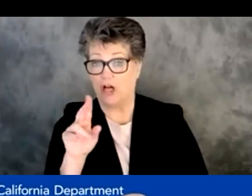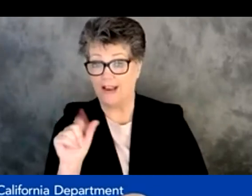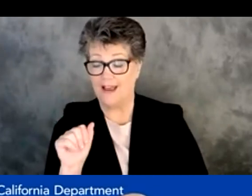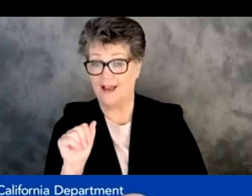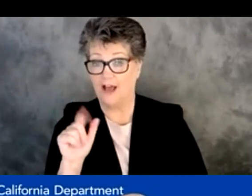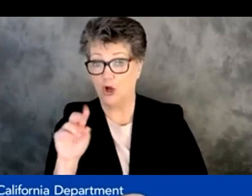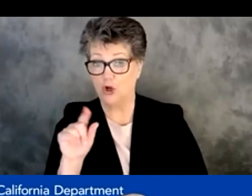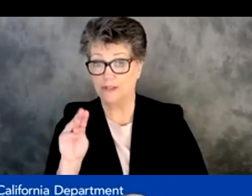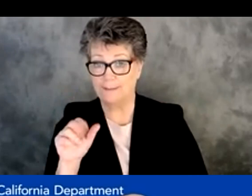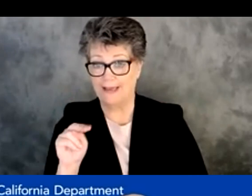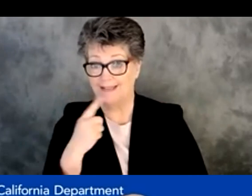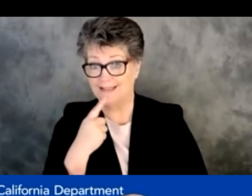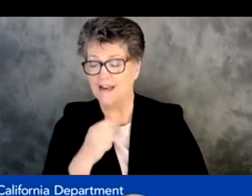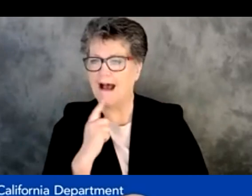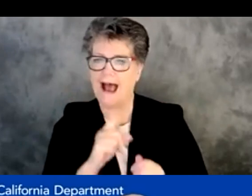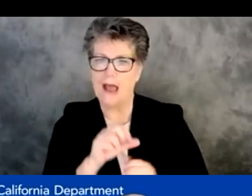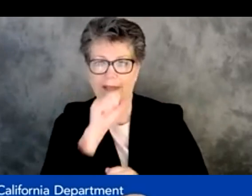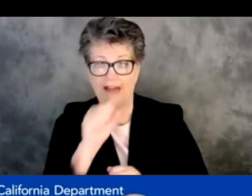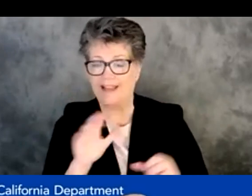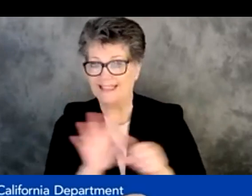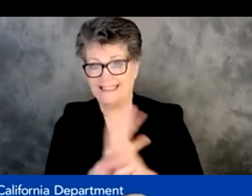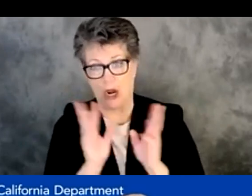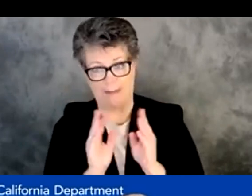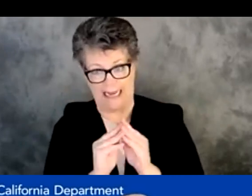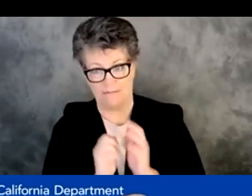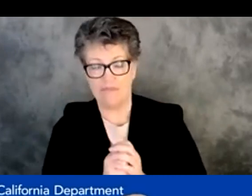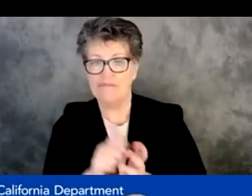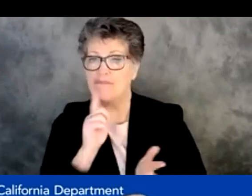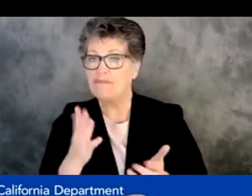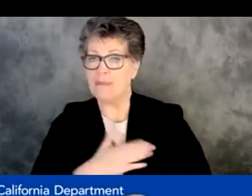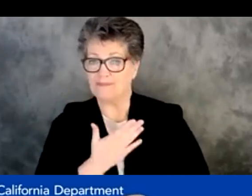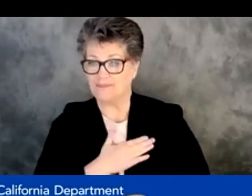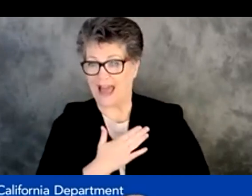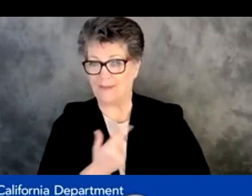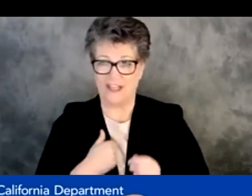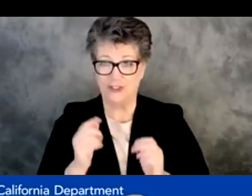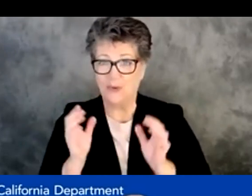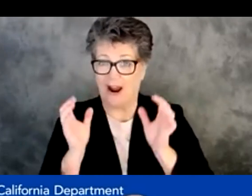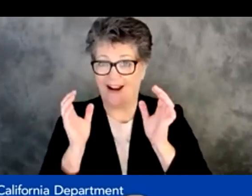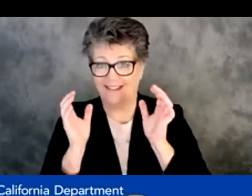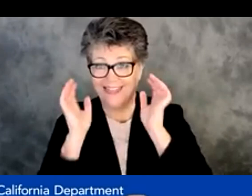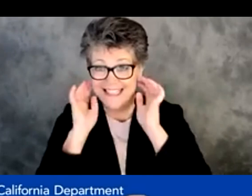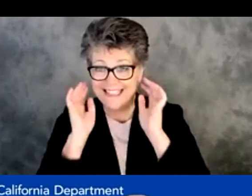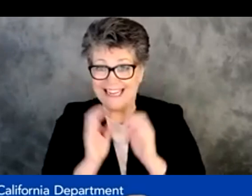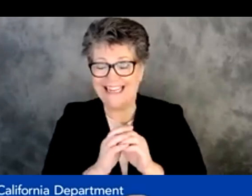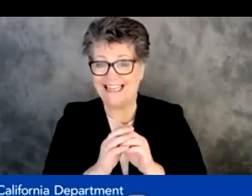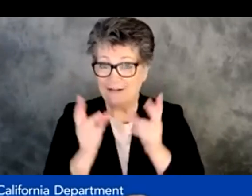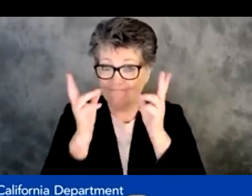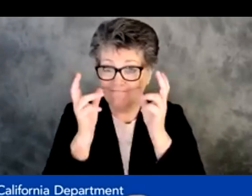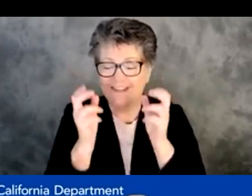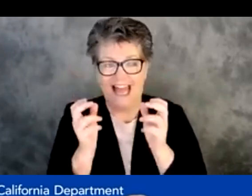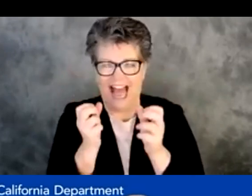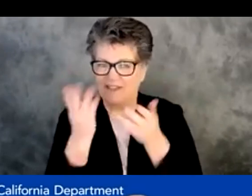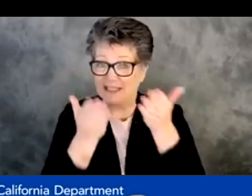said, I'm loving this entire meeting. I'm so happy that you are listening. I've submitted to everyone about